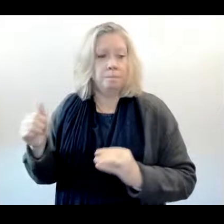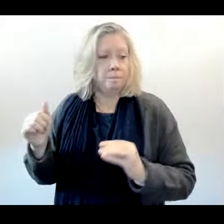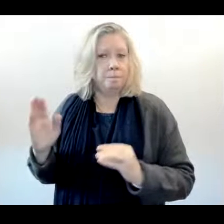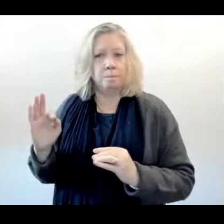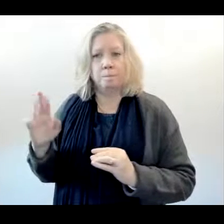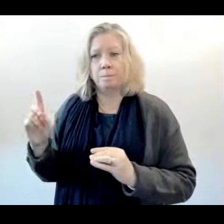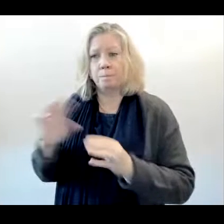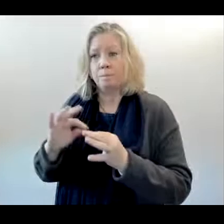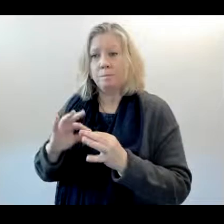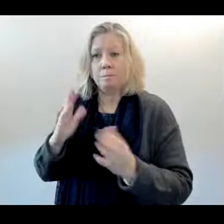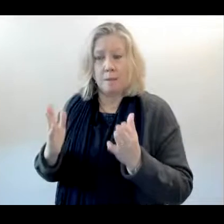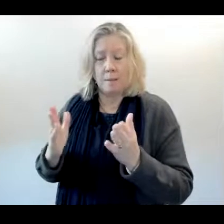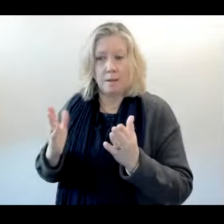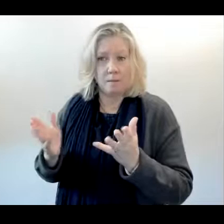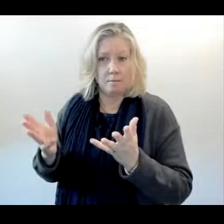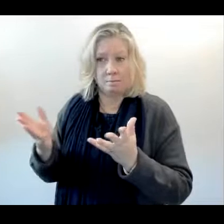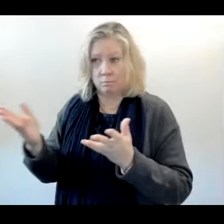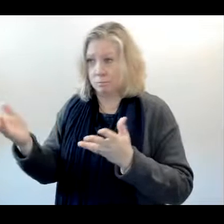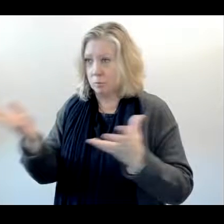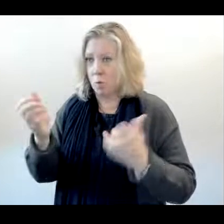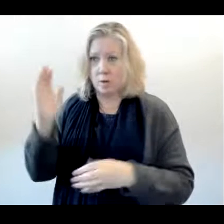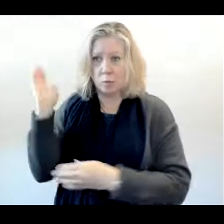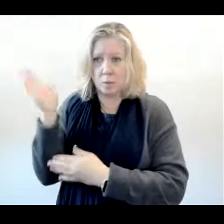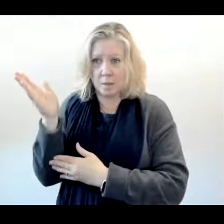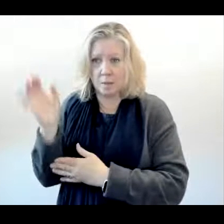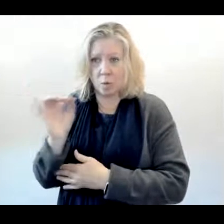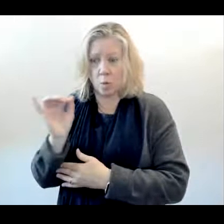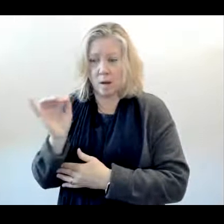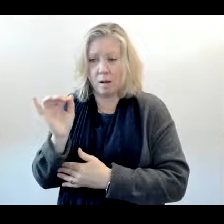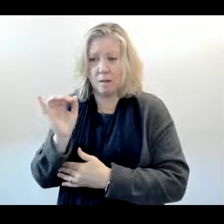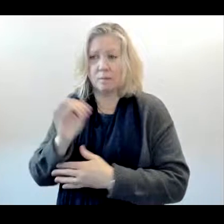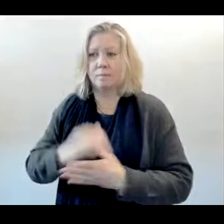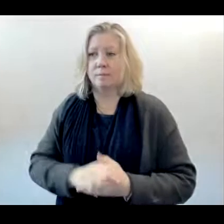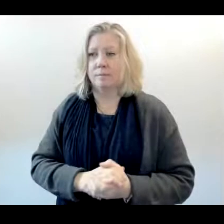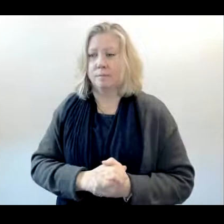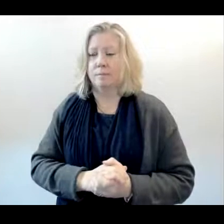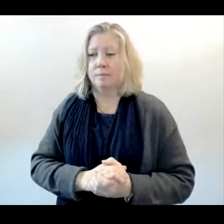have some remarks to make. So I will turn the floor over to my fellow members.